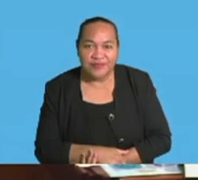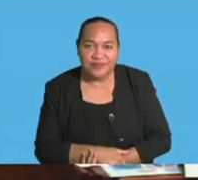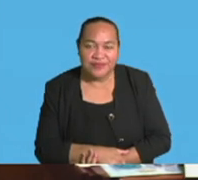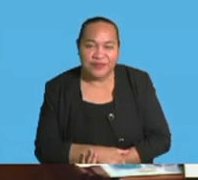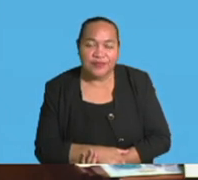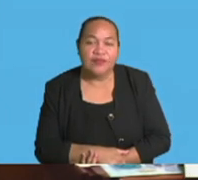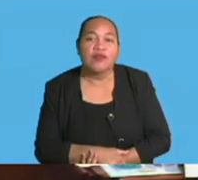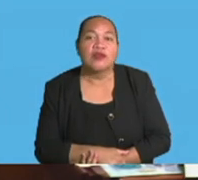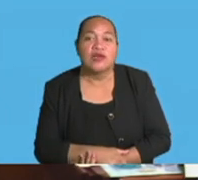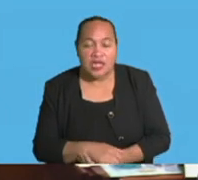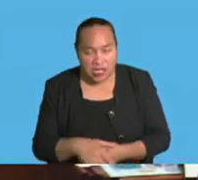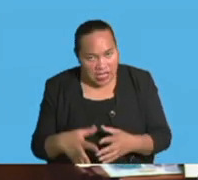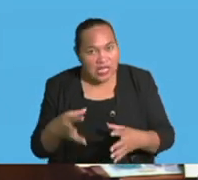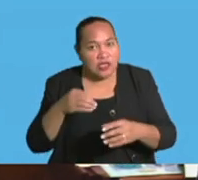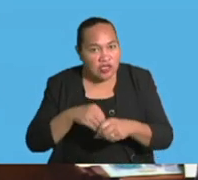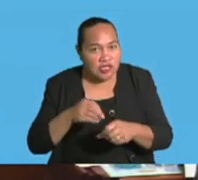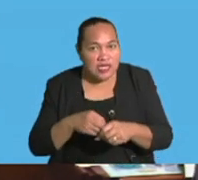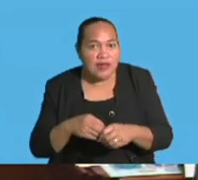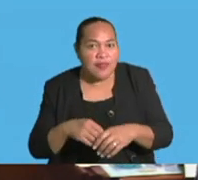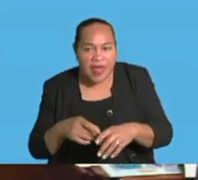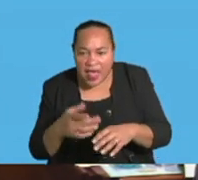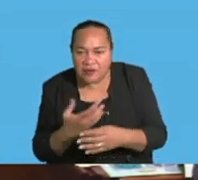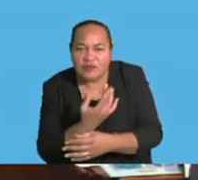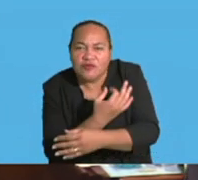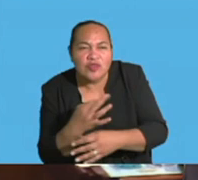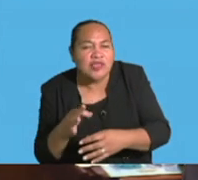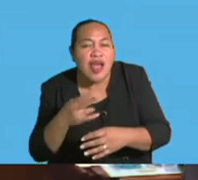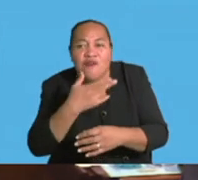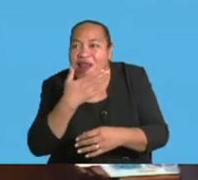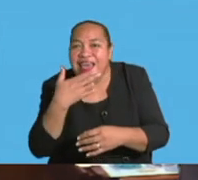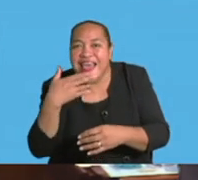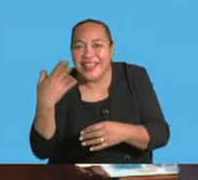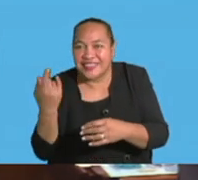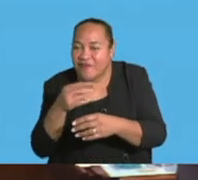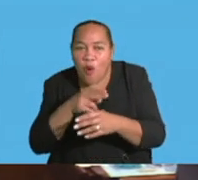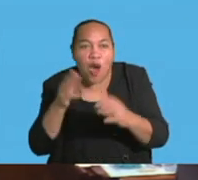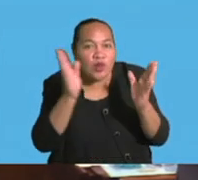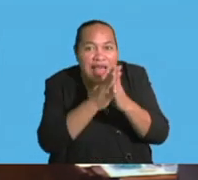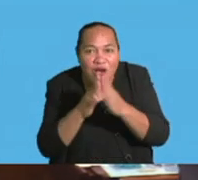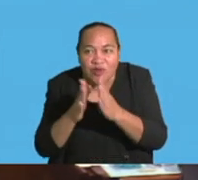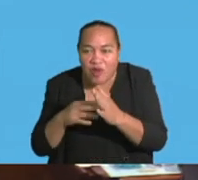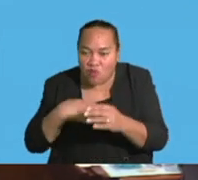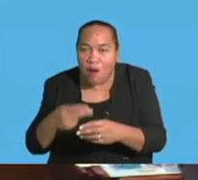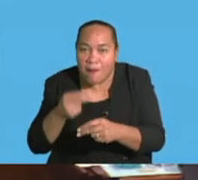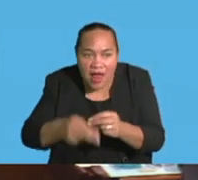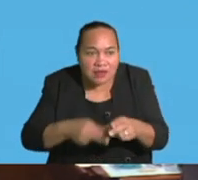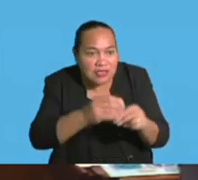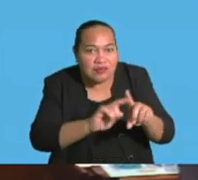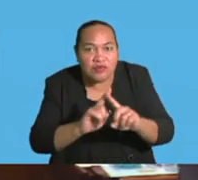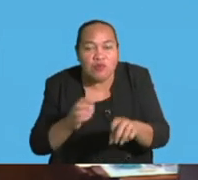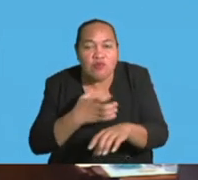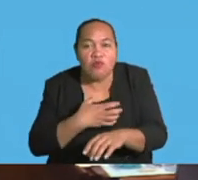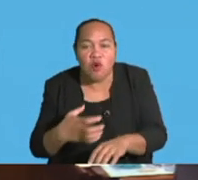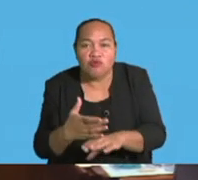It also includes the greening and beautification of our towns and cities and roads, and the establishment of more forest